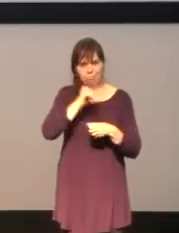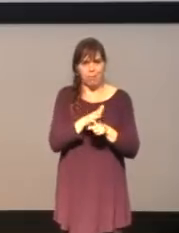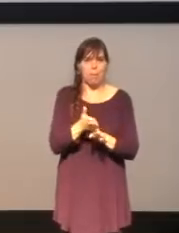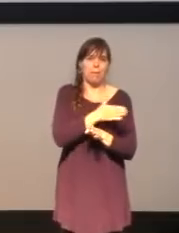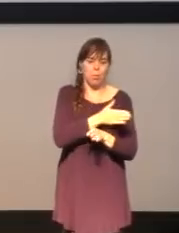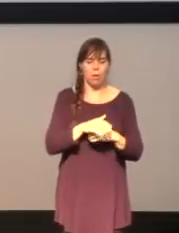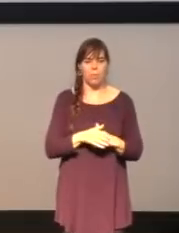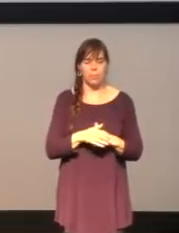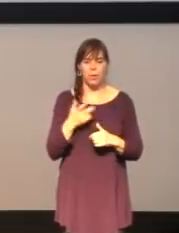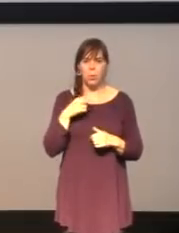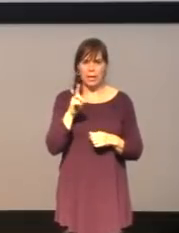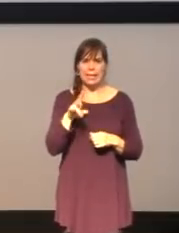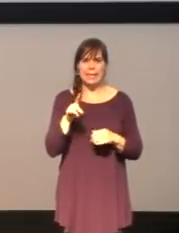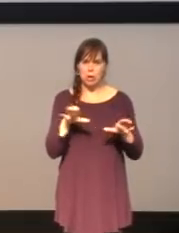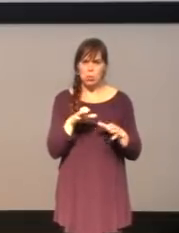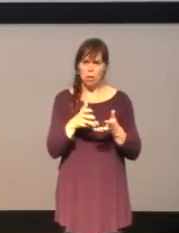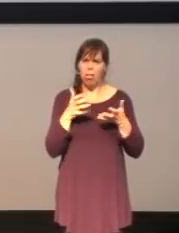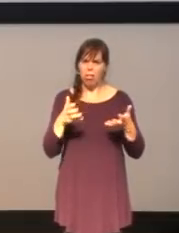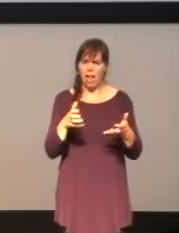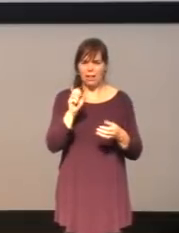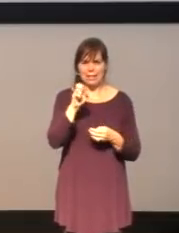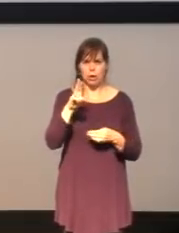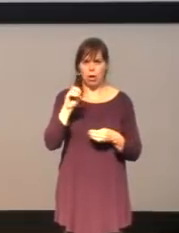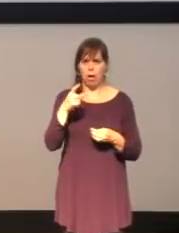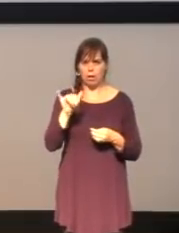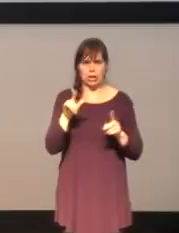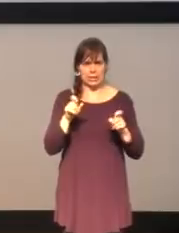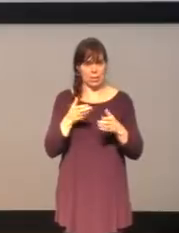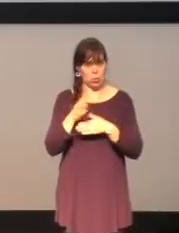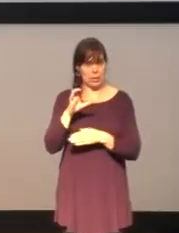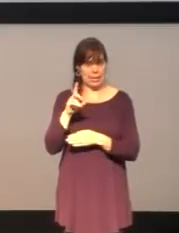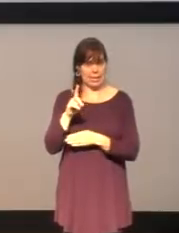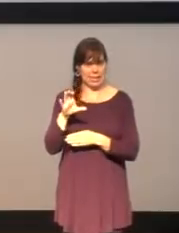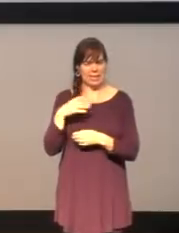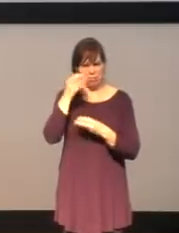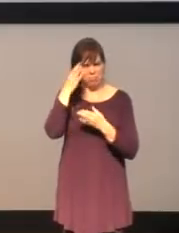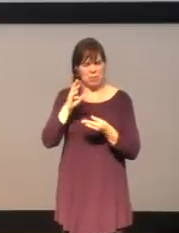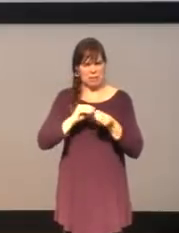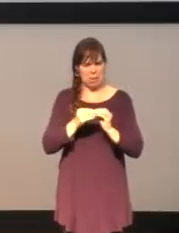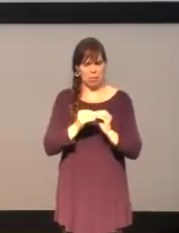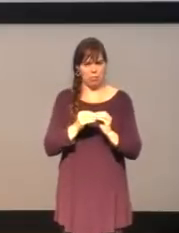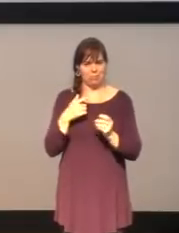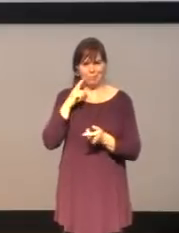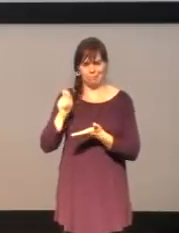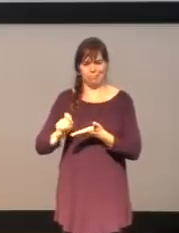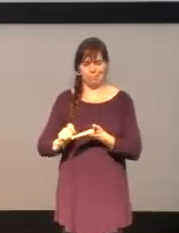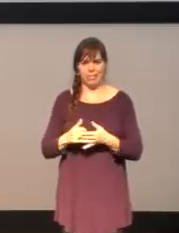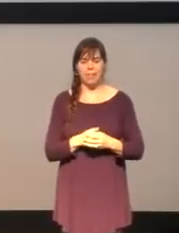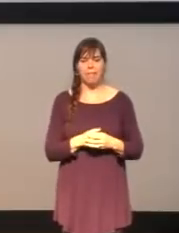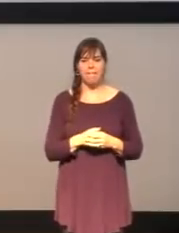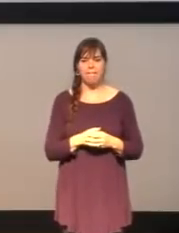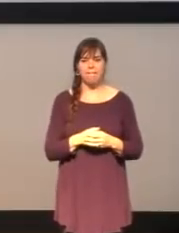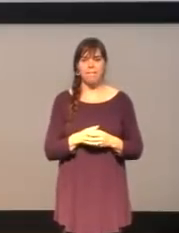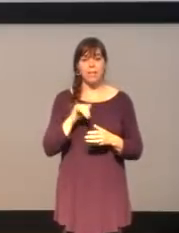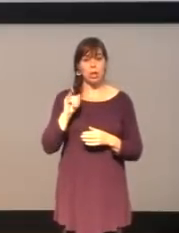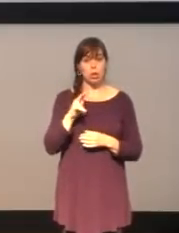We did actually do a fair amount of serology testing through the CDC. I'll share those data with you. I kind of scribbled those down here, but